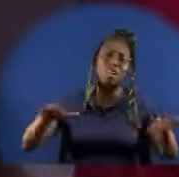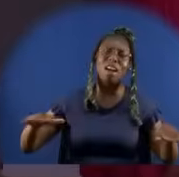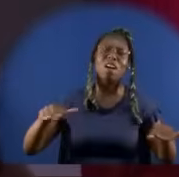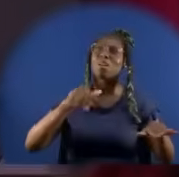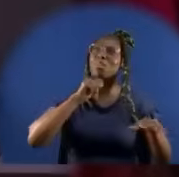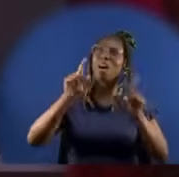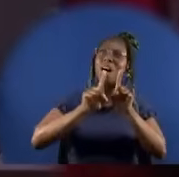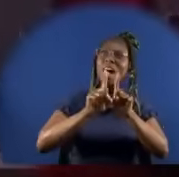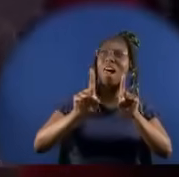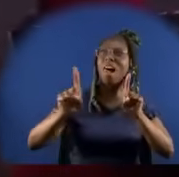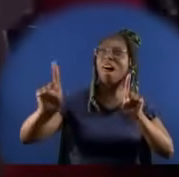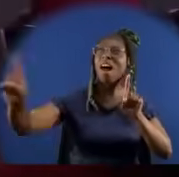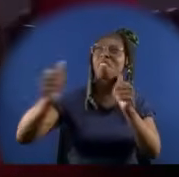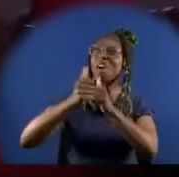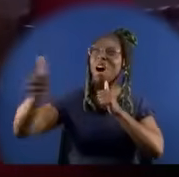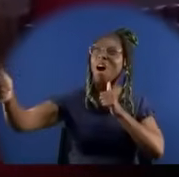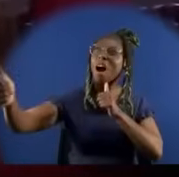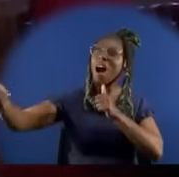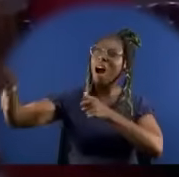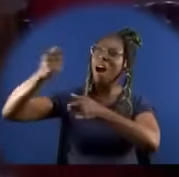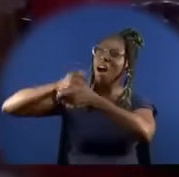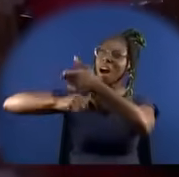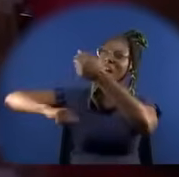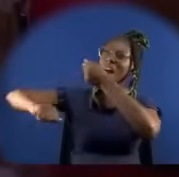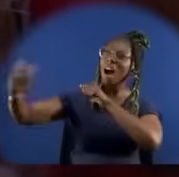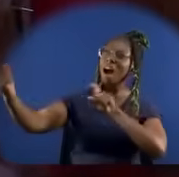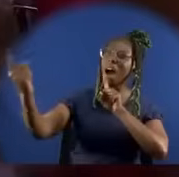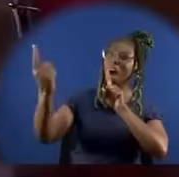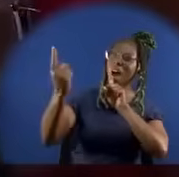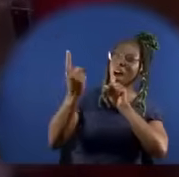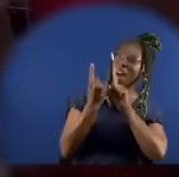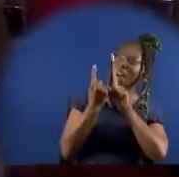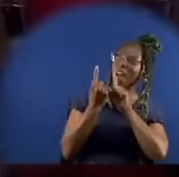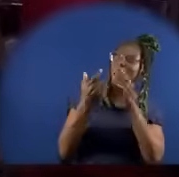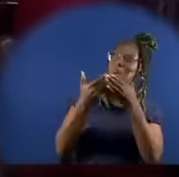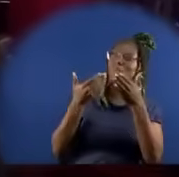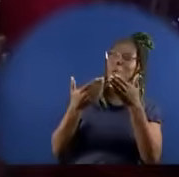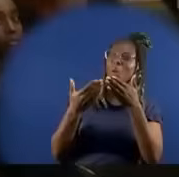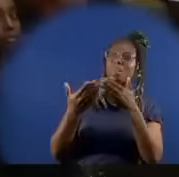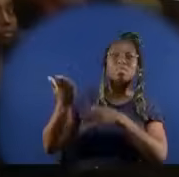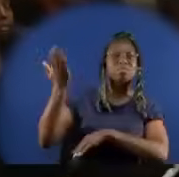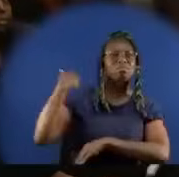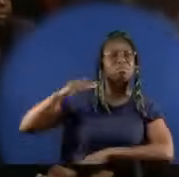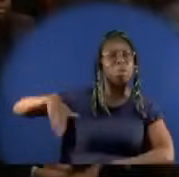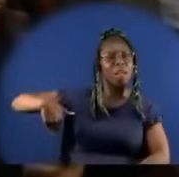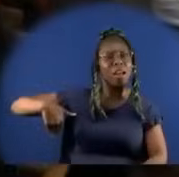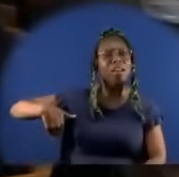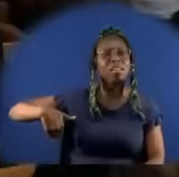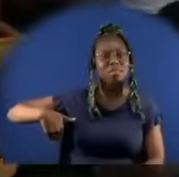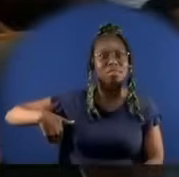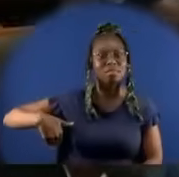lose her mind. Reel her back in, Lord, before it's everlasting too late. That's what they used to say.